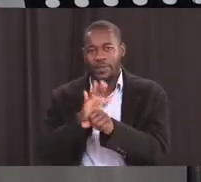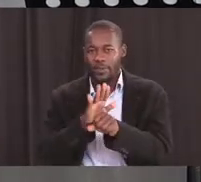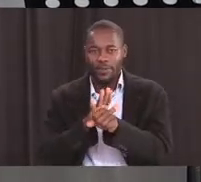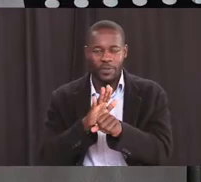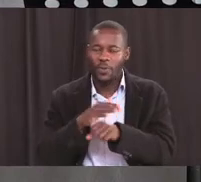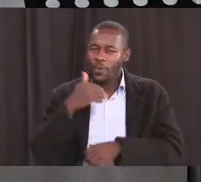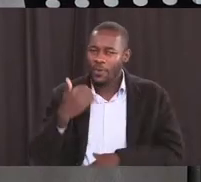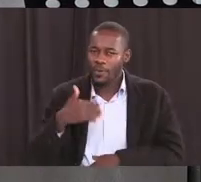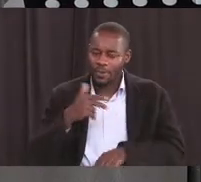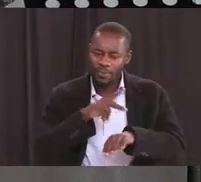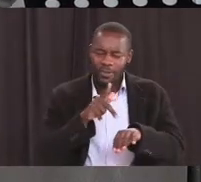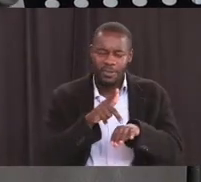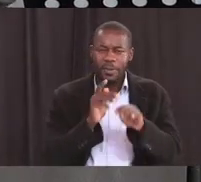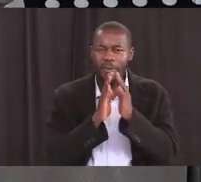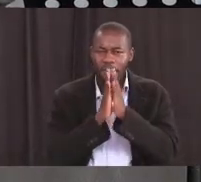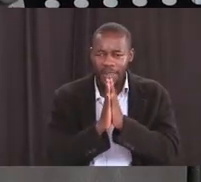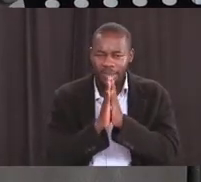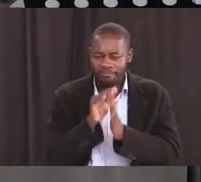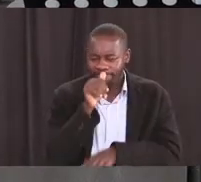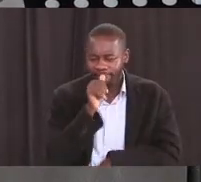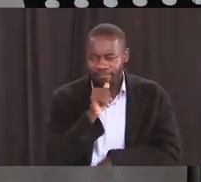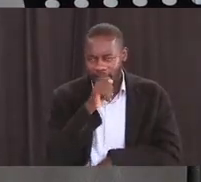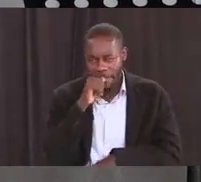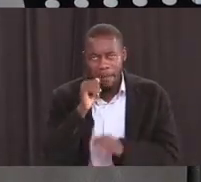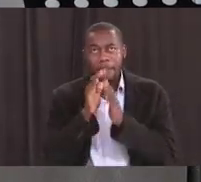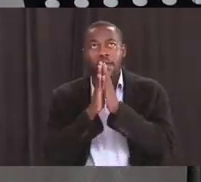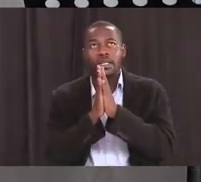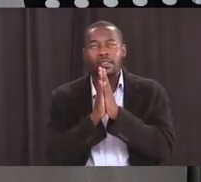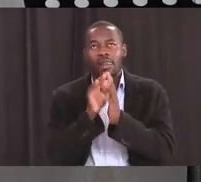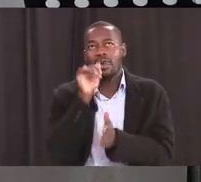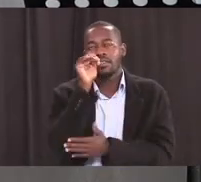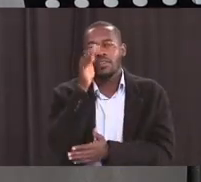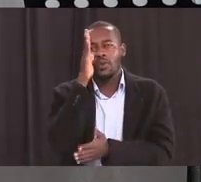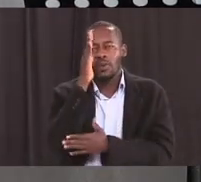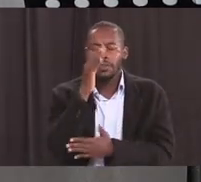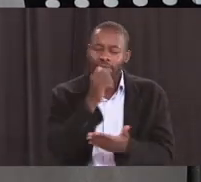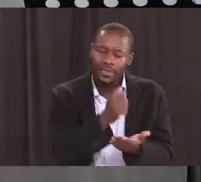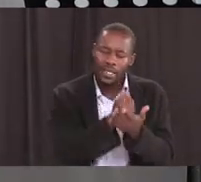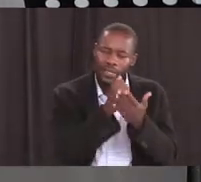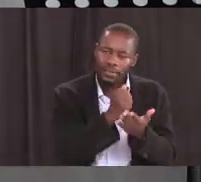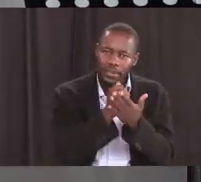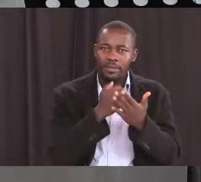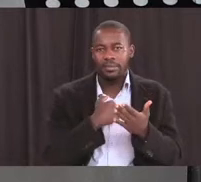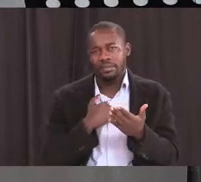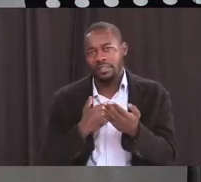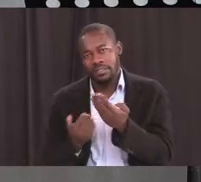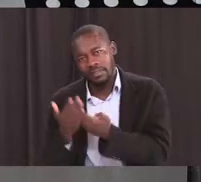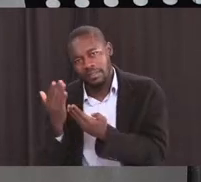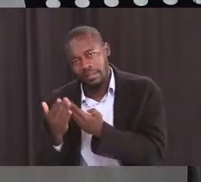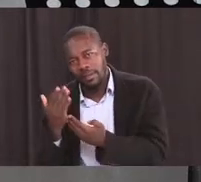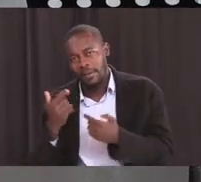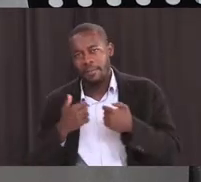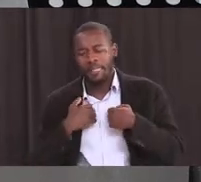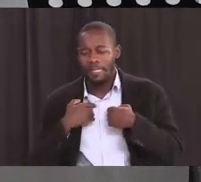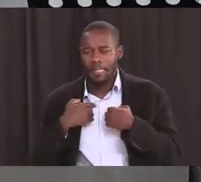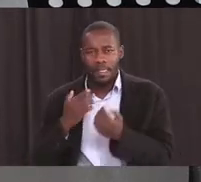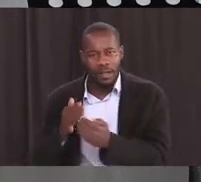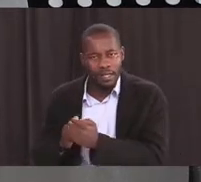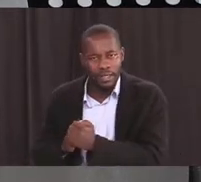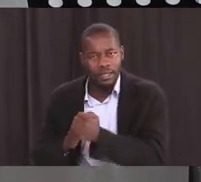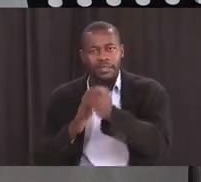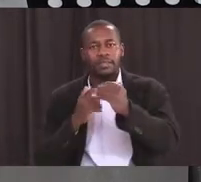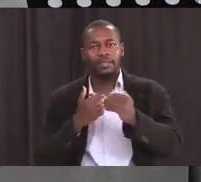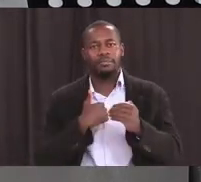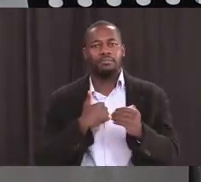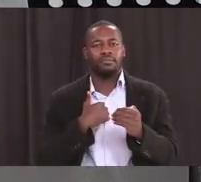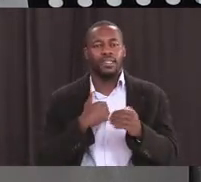again. And they decided to set out, and we're going to go to Bithynia this time. Probably with the same